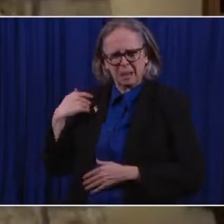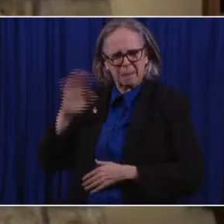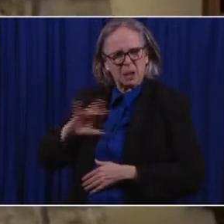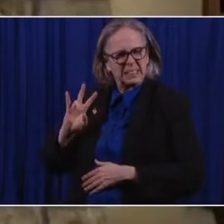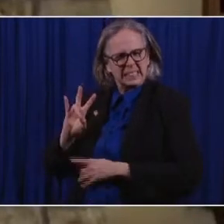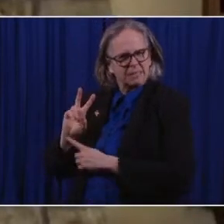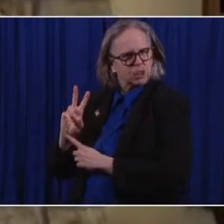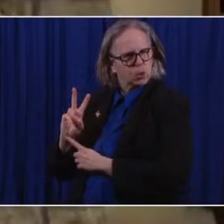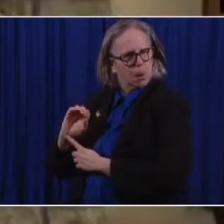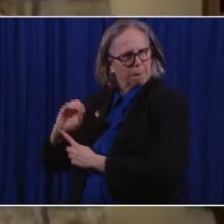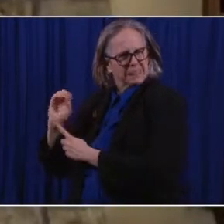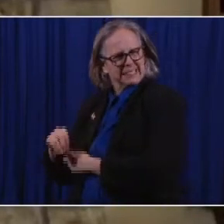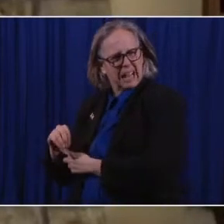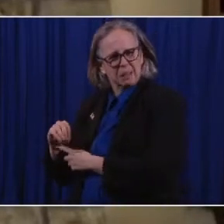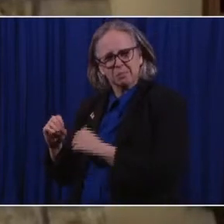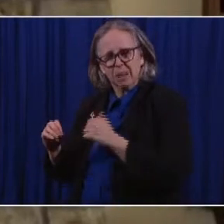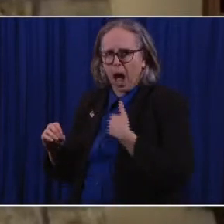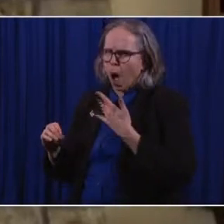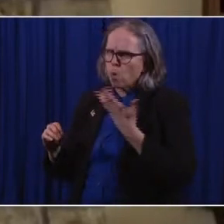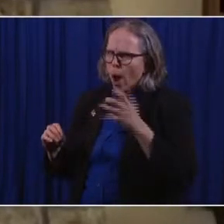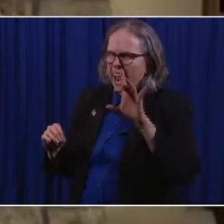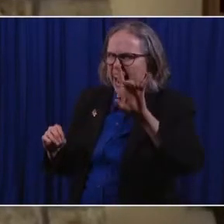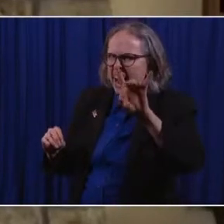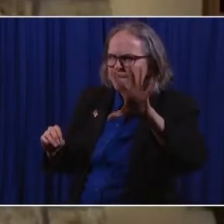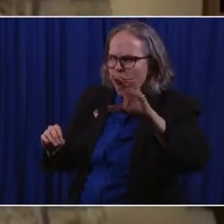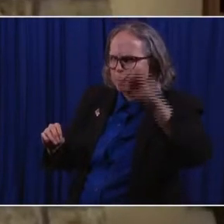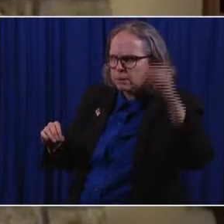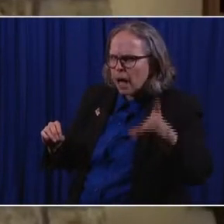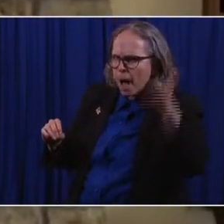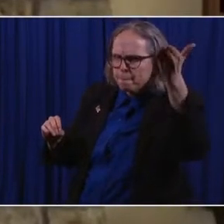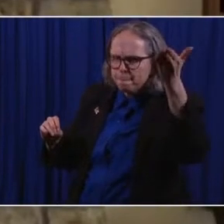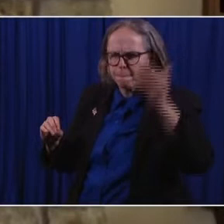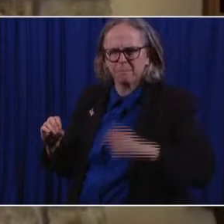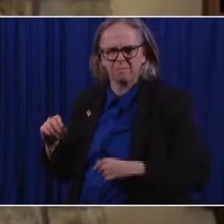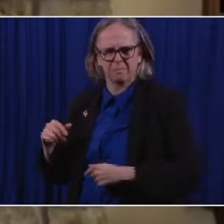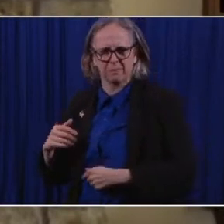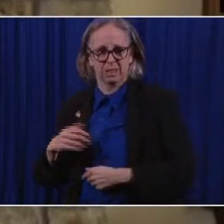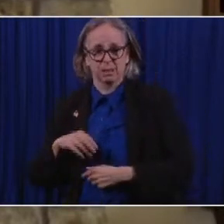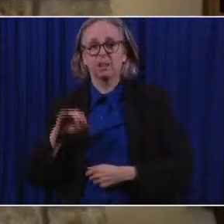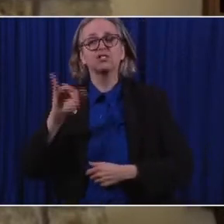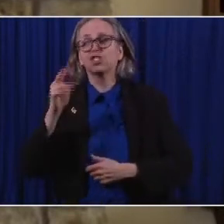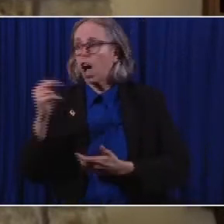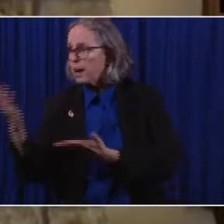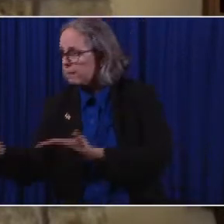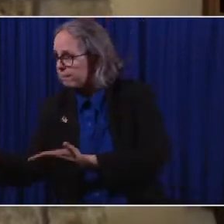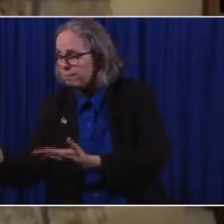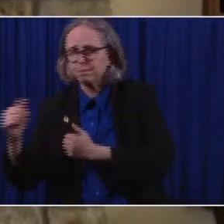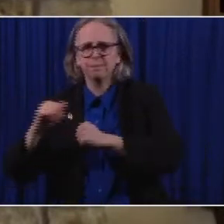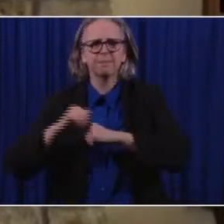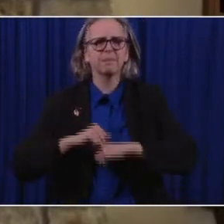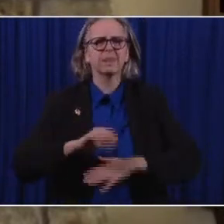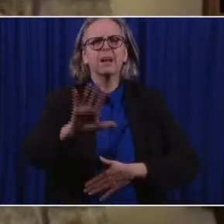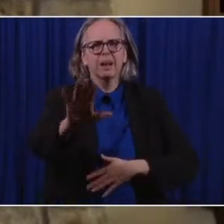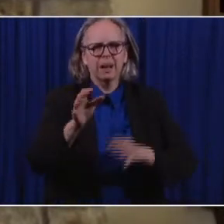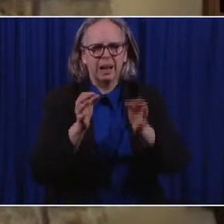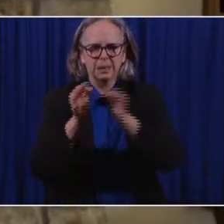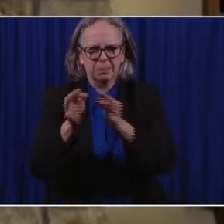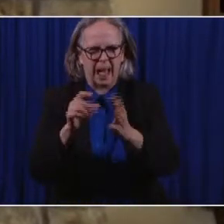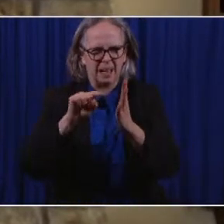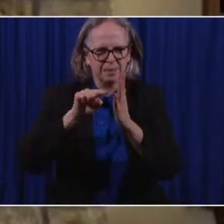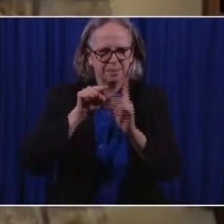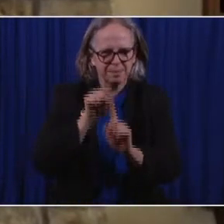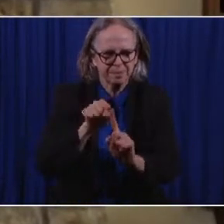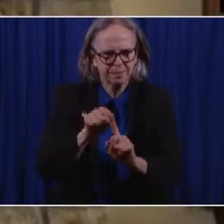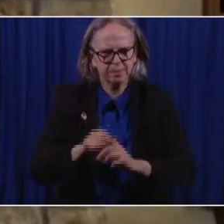about 85%. John? Yeah, let me just add, Todd, it's not like those are sitting in a freezer somewhere in Ohio. They've